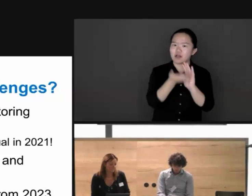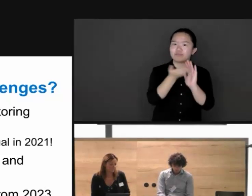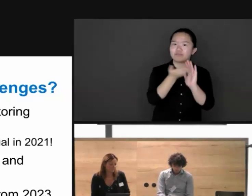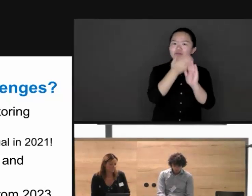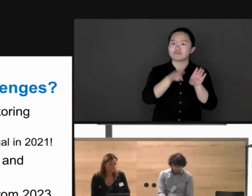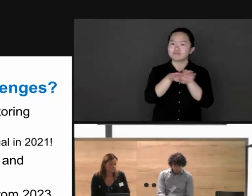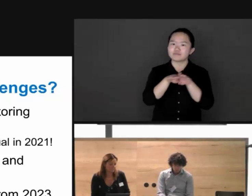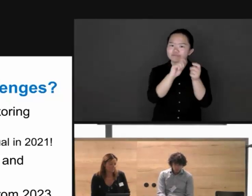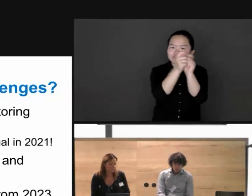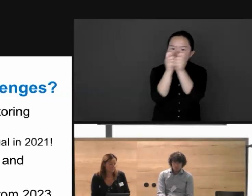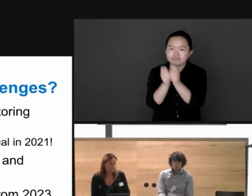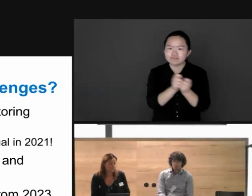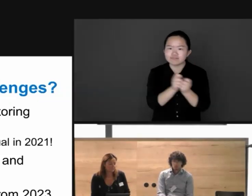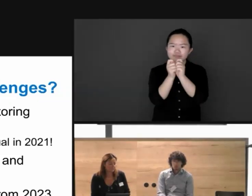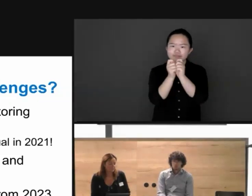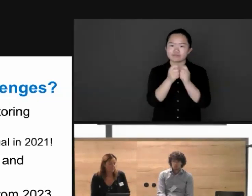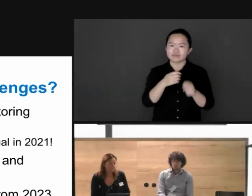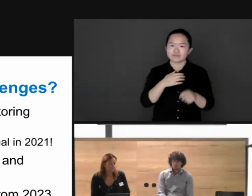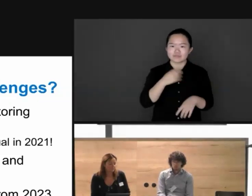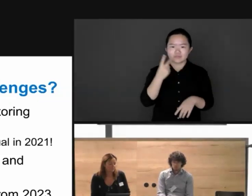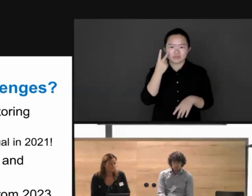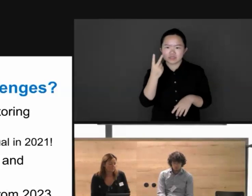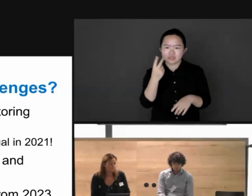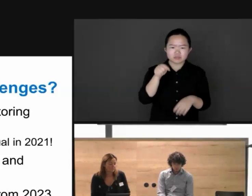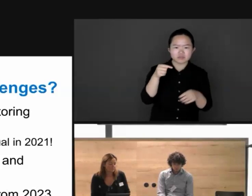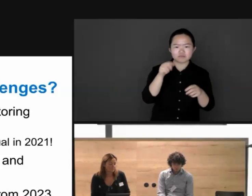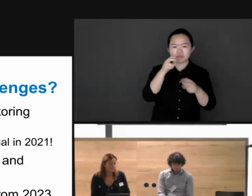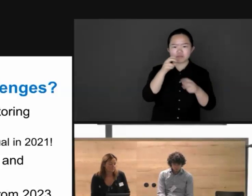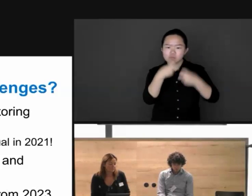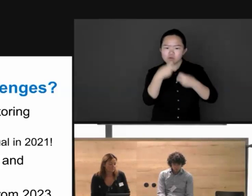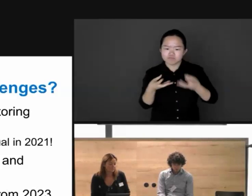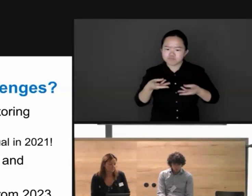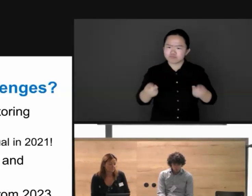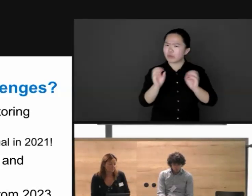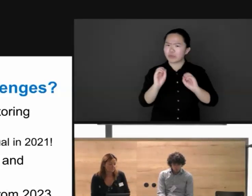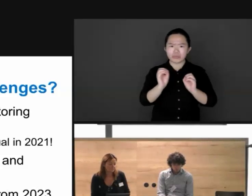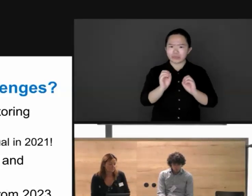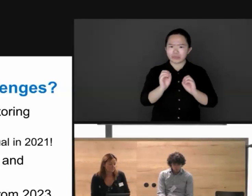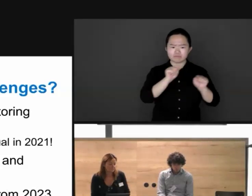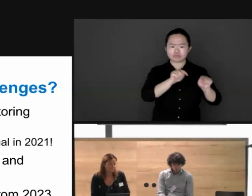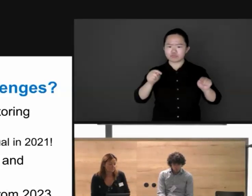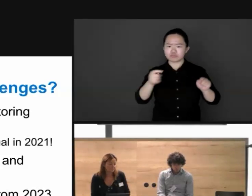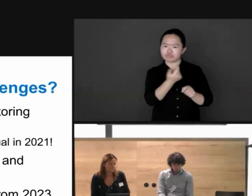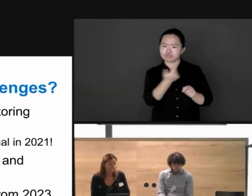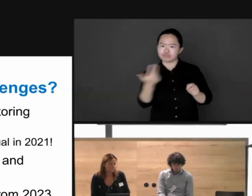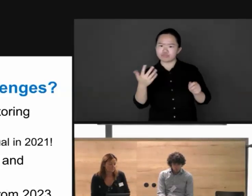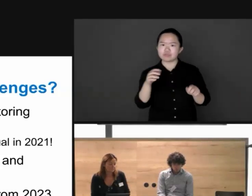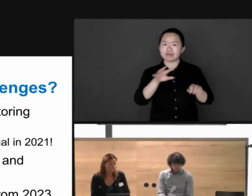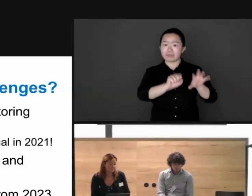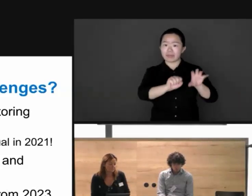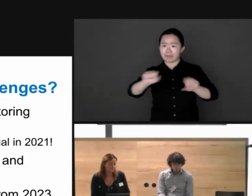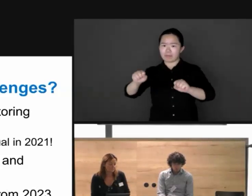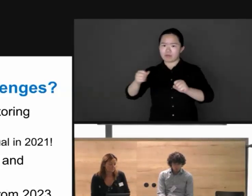the requirement 11.523 of the EN standard. The requirement as it is now seems to